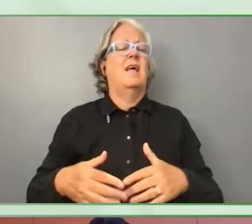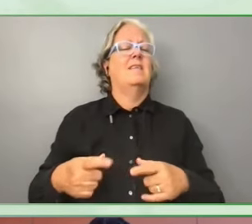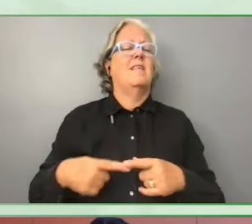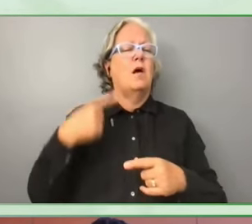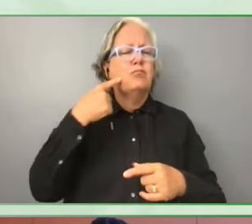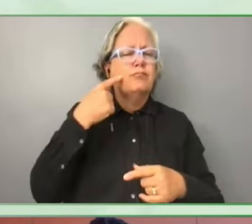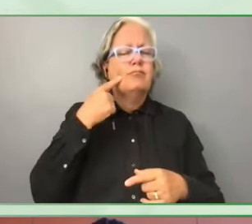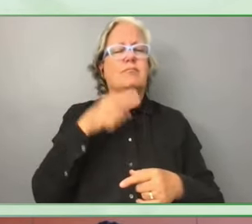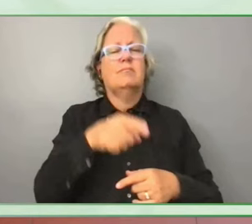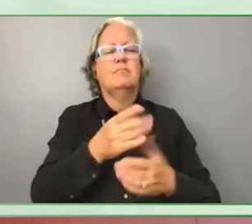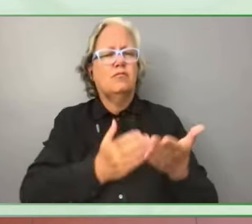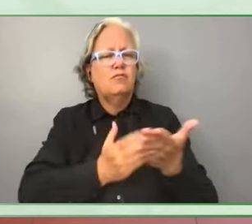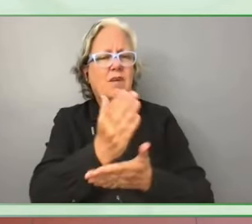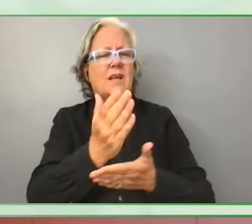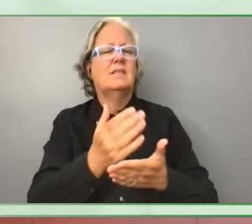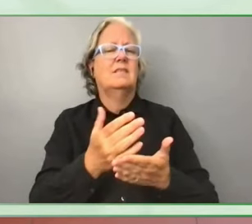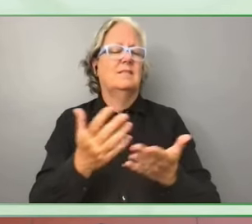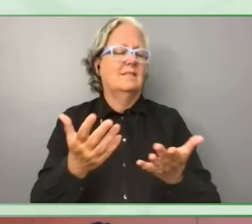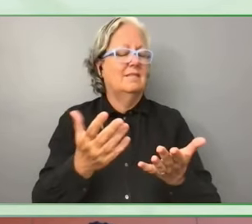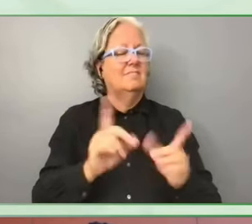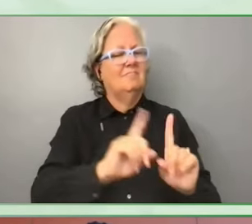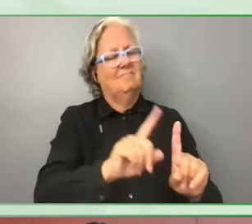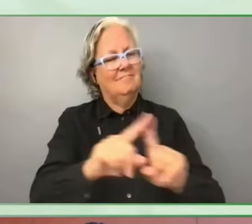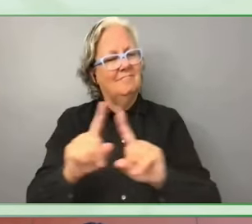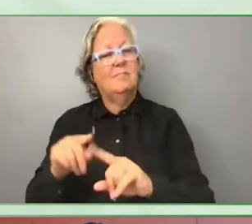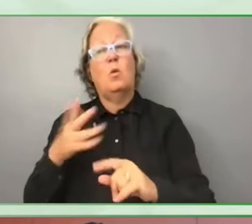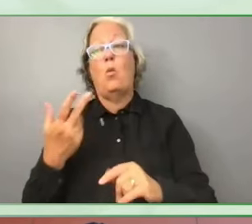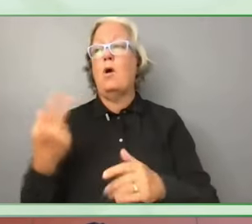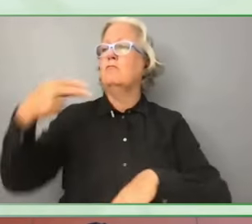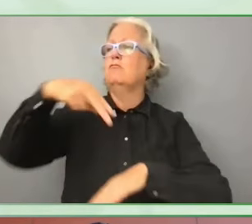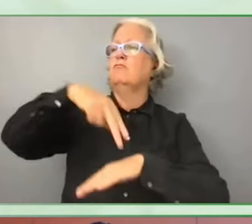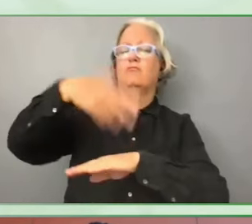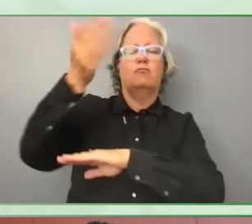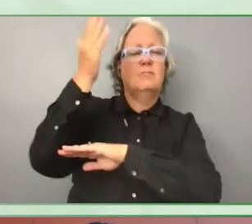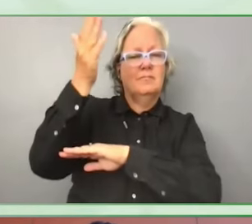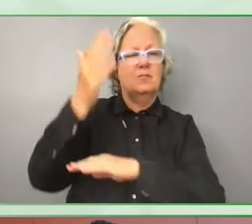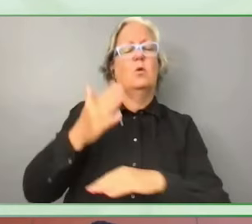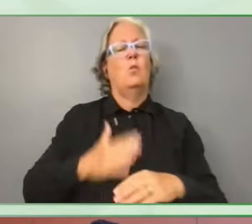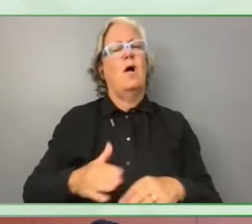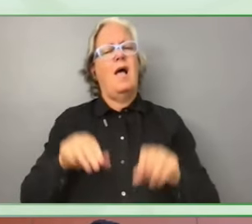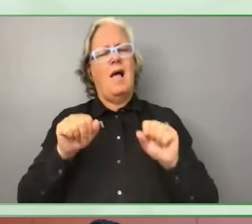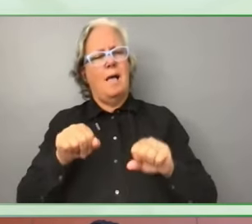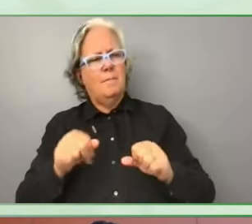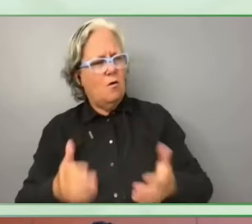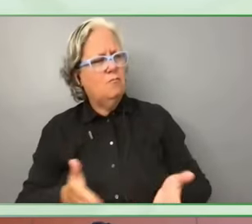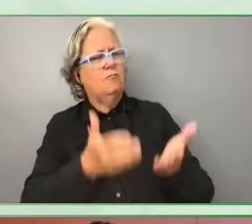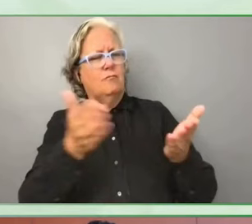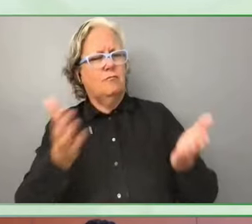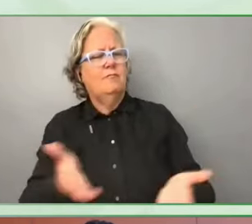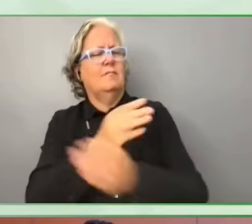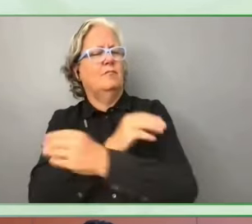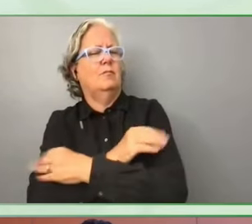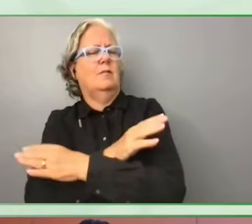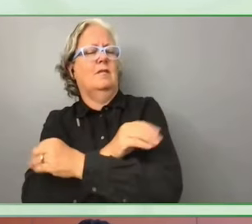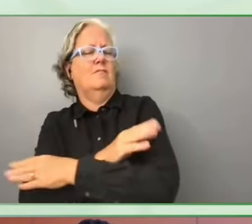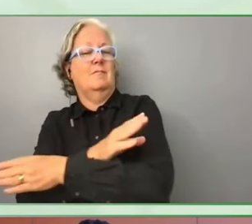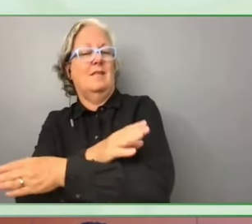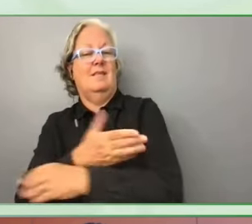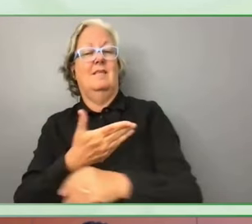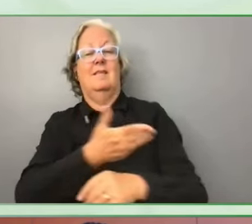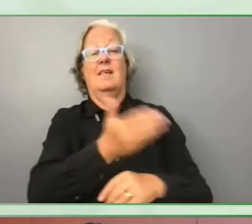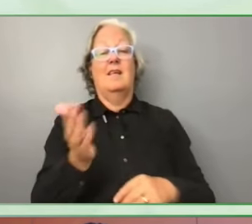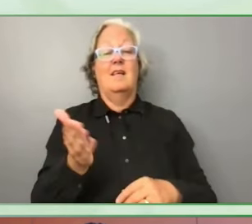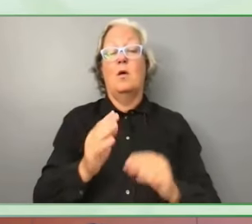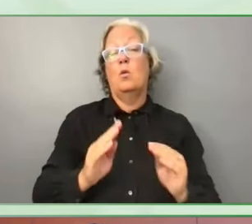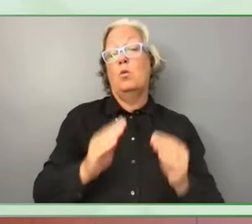and public speaking, where we build the capacities of adolescent girls with disability and adolescent girls born from parents